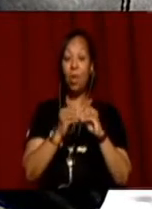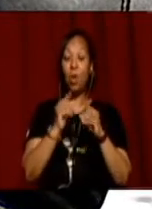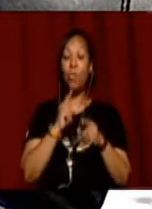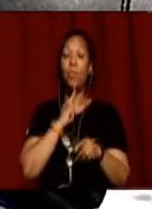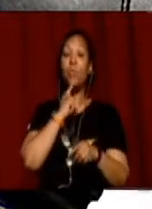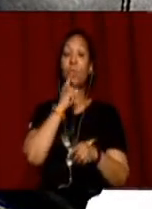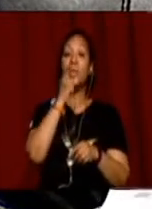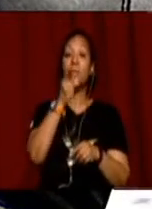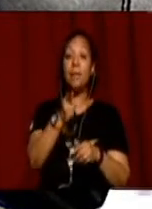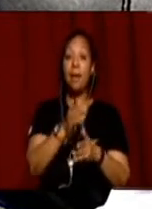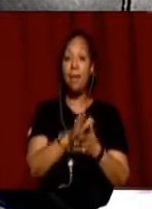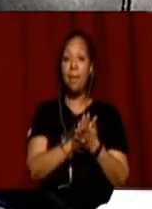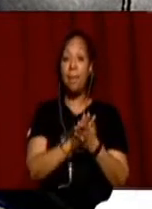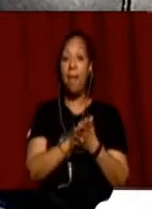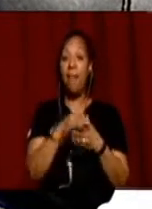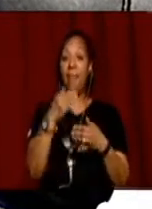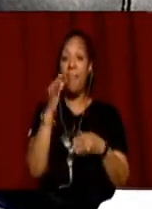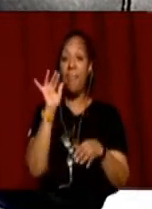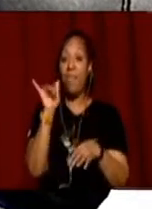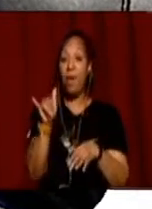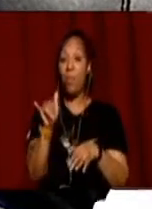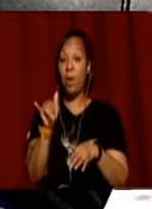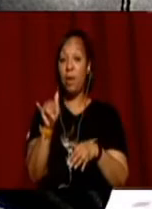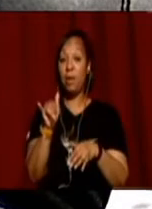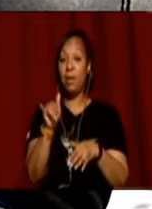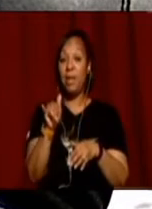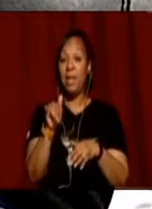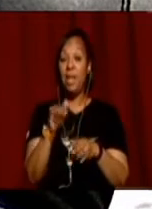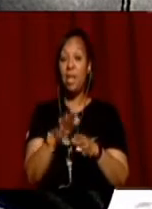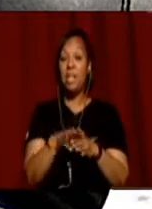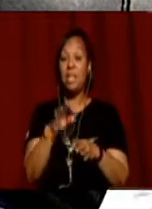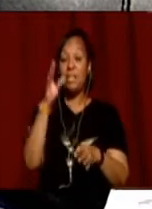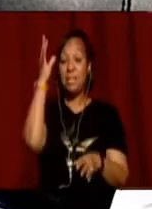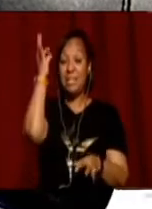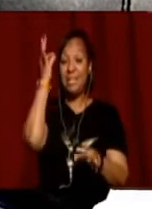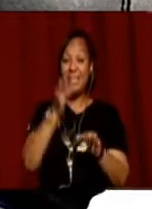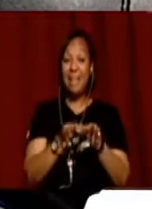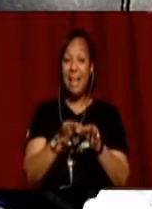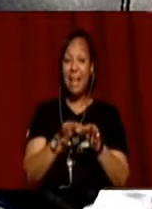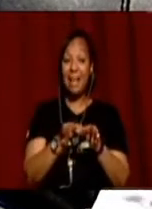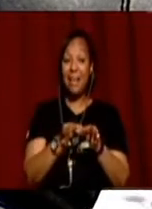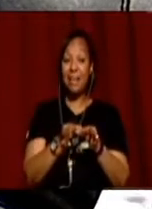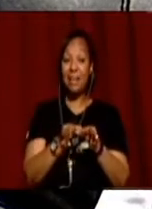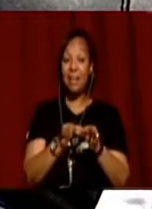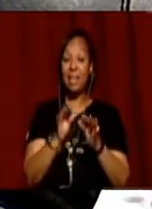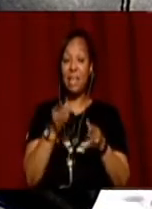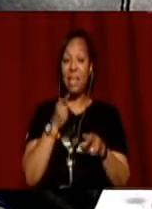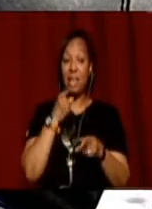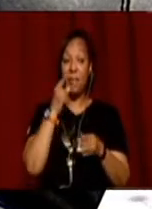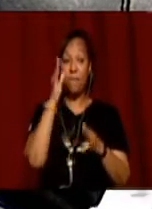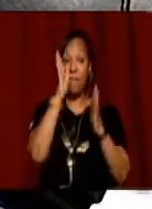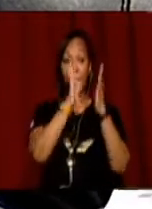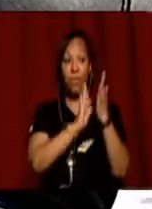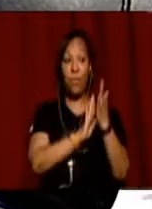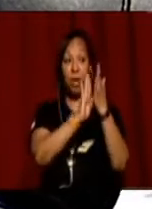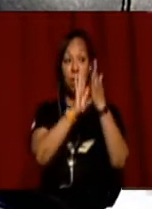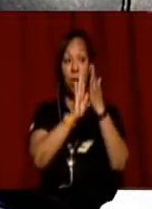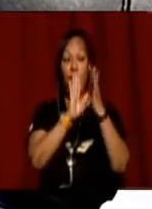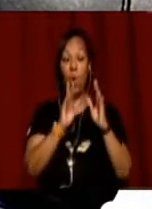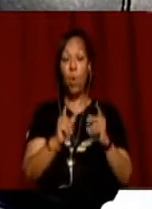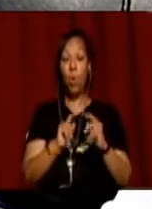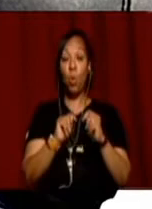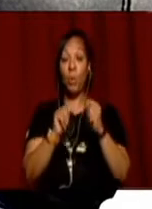real-time basis. That way, someone who's making executive decisions can get out in front of it. Instead of